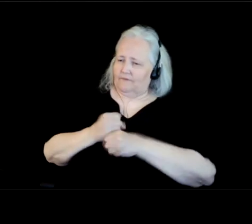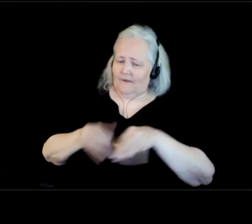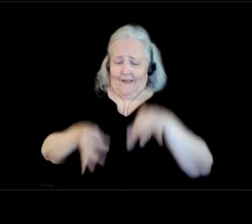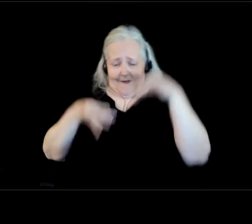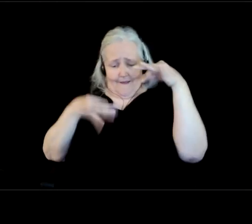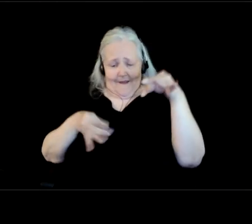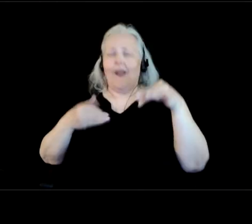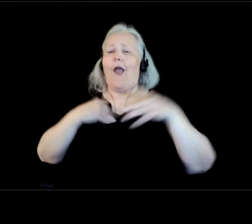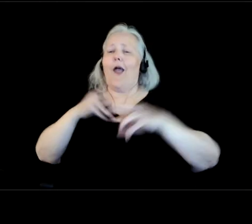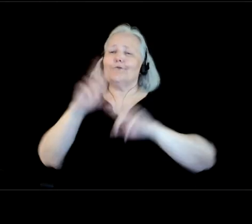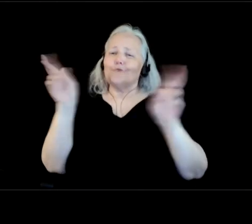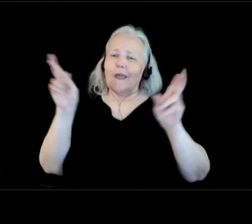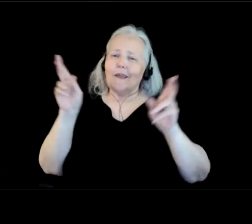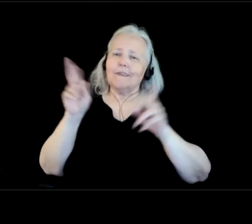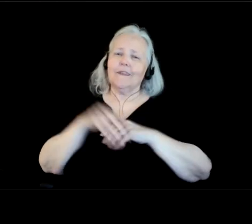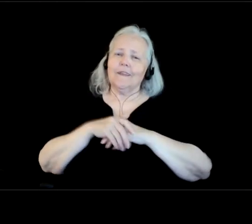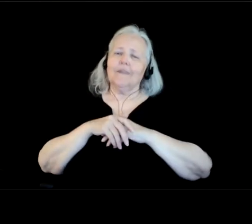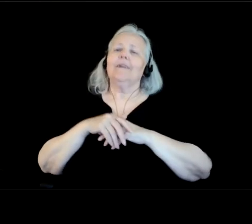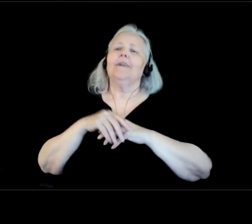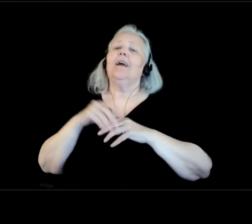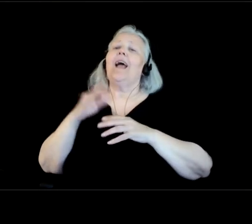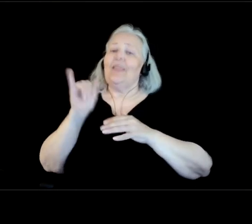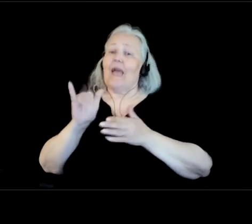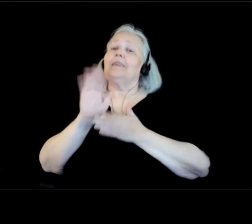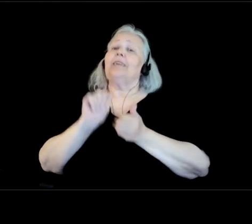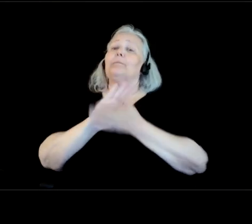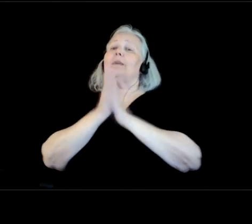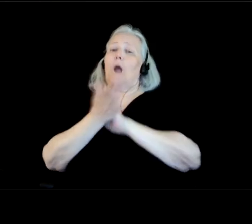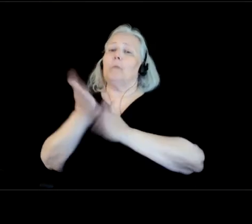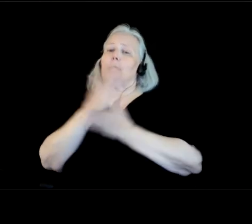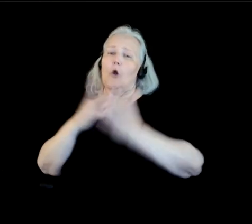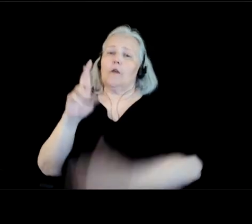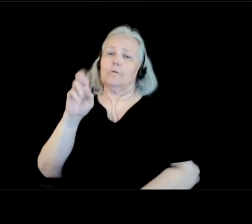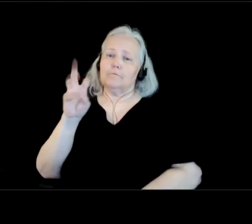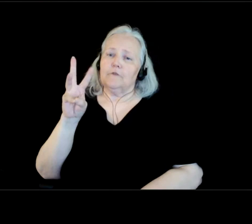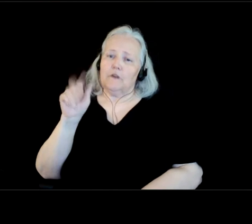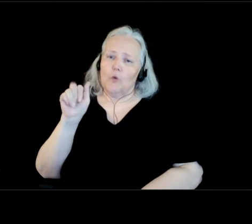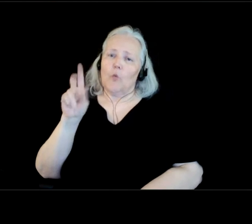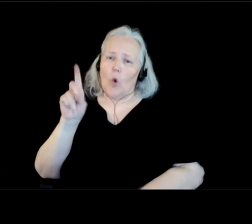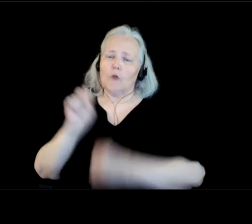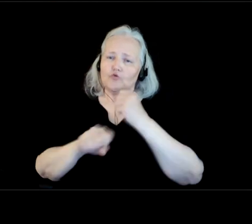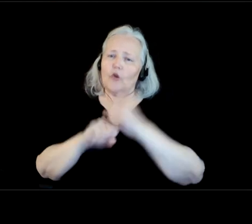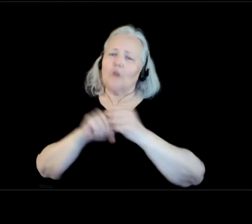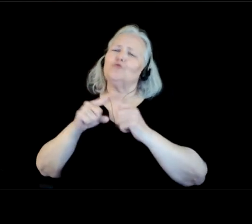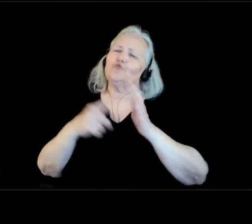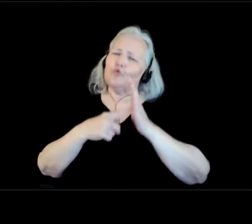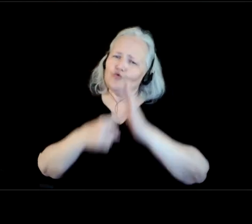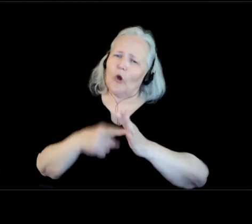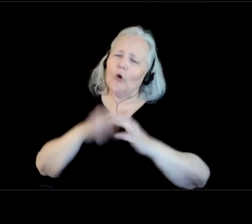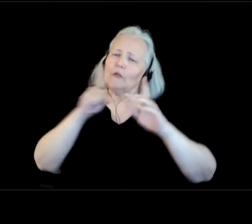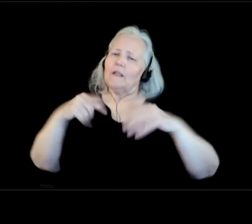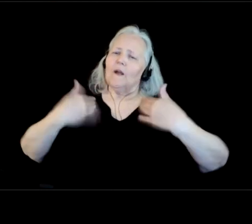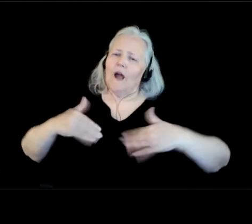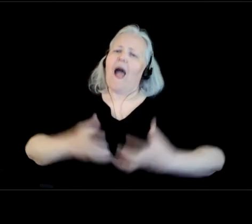particularly, I think, having a reward structure for the amount of labor to prepare